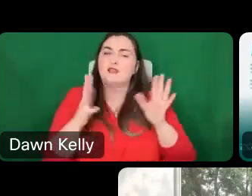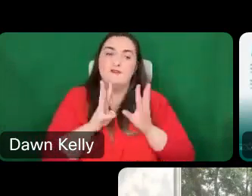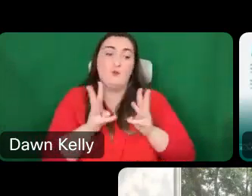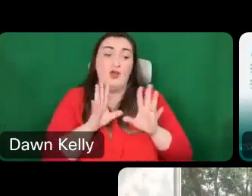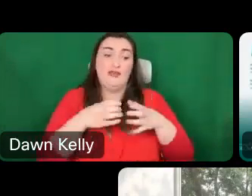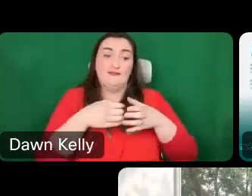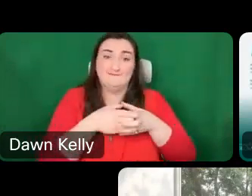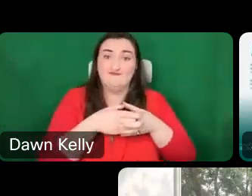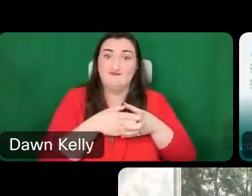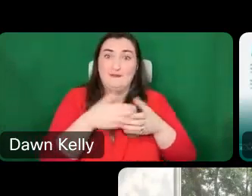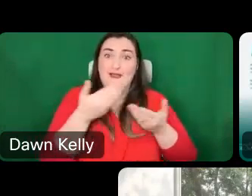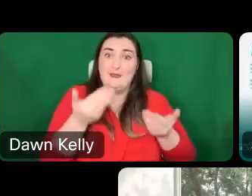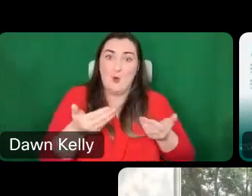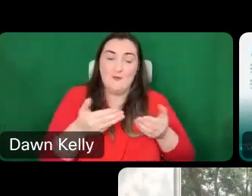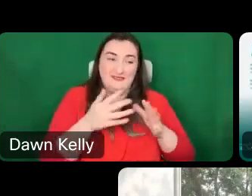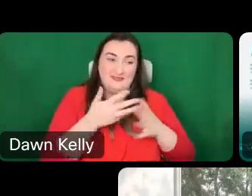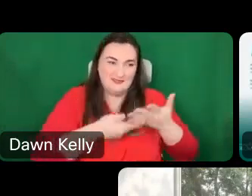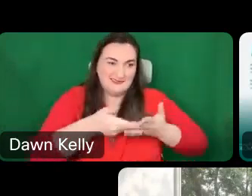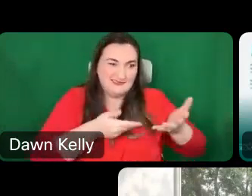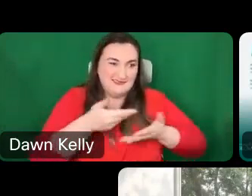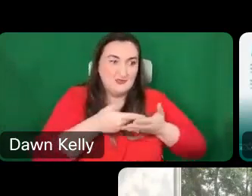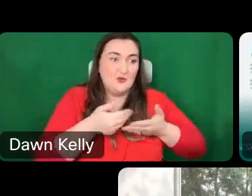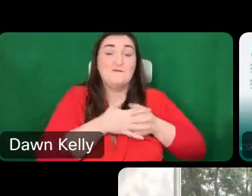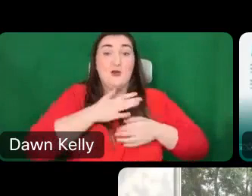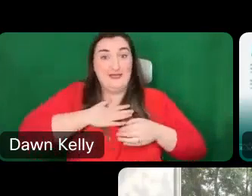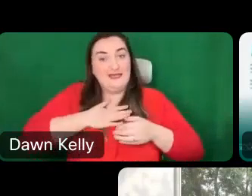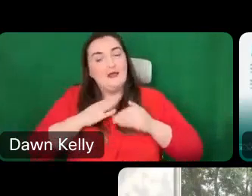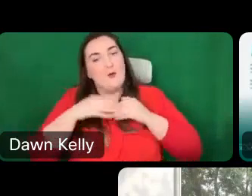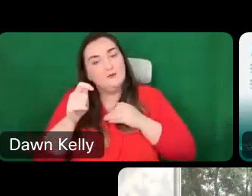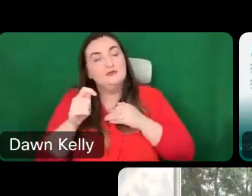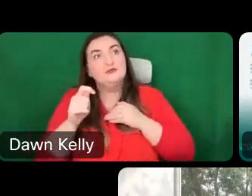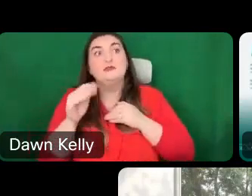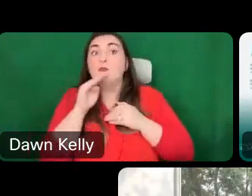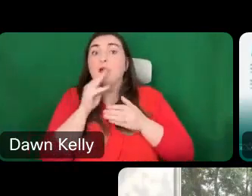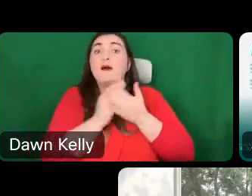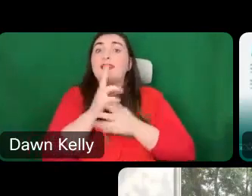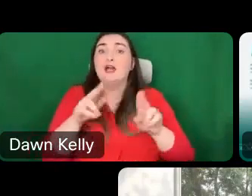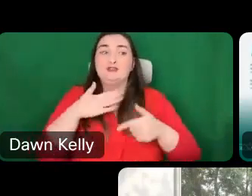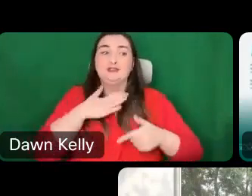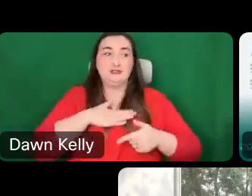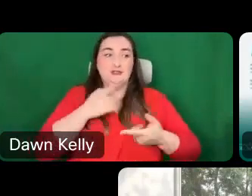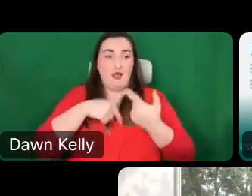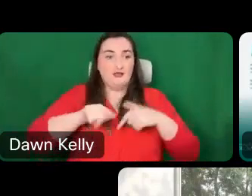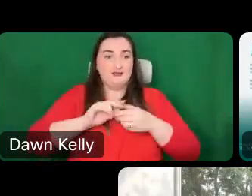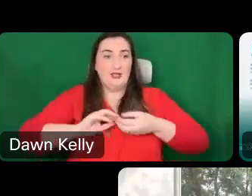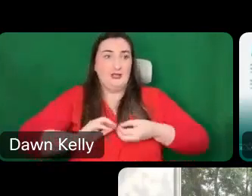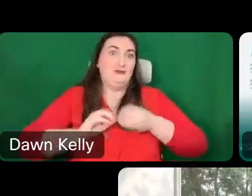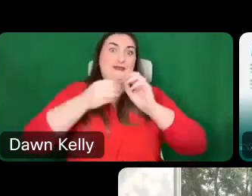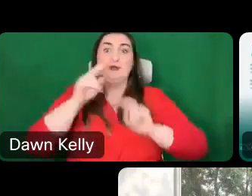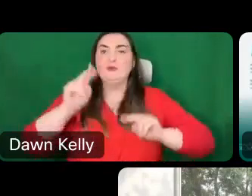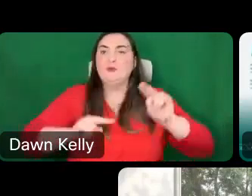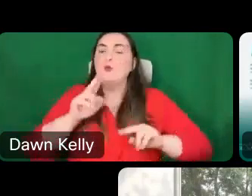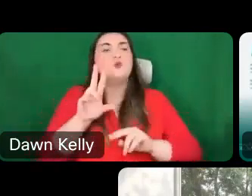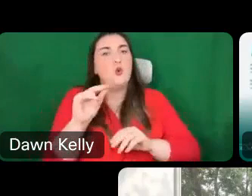looking at all of these, and I think so. The piece I think for me is that this isn't us reinventing the wheel. This is us building on what's